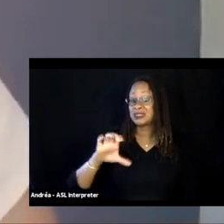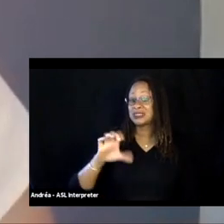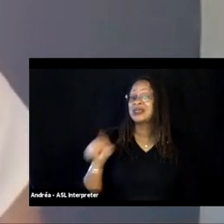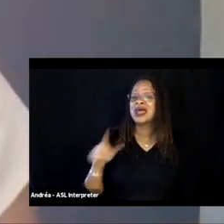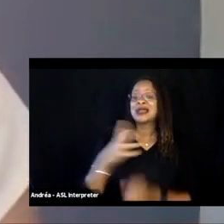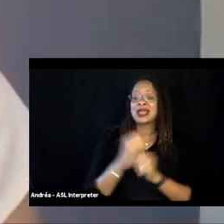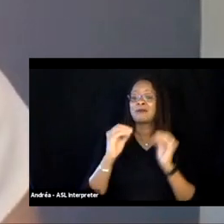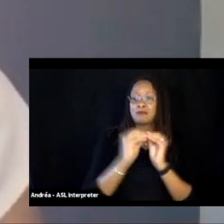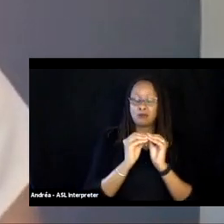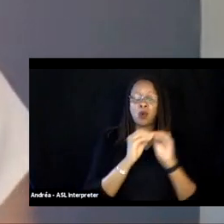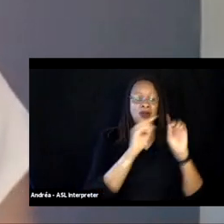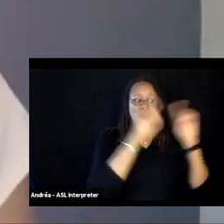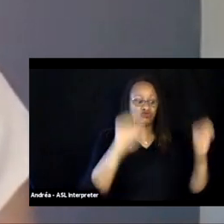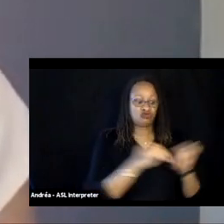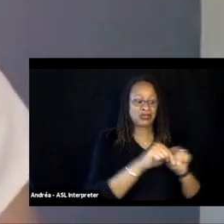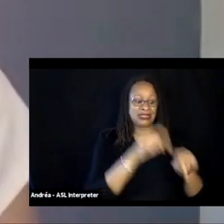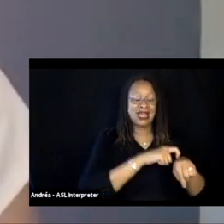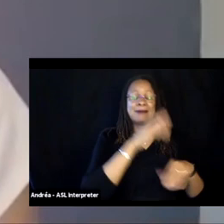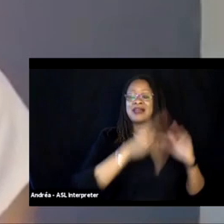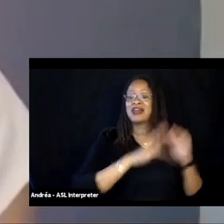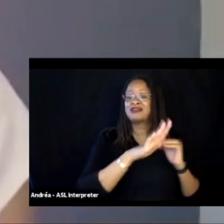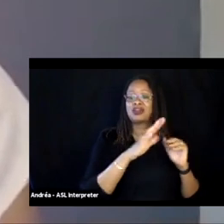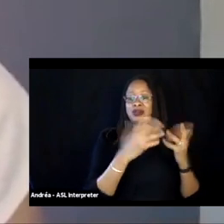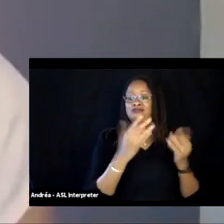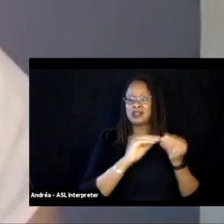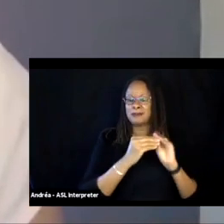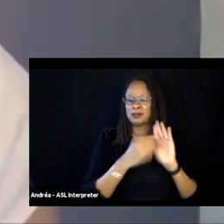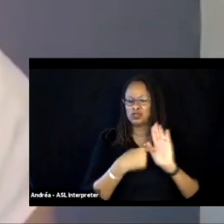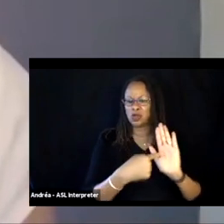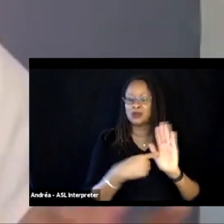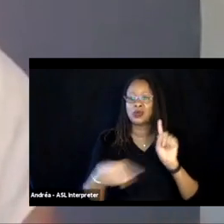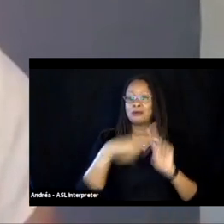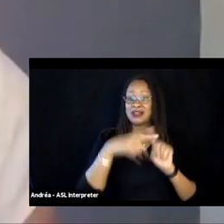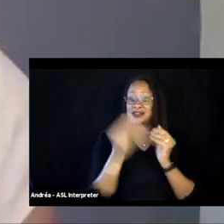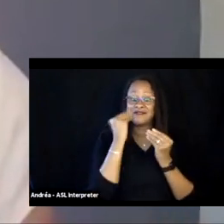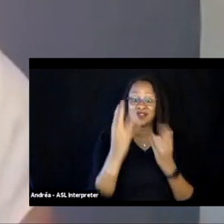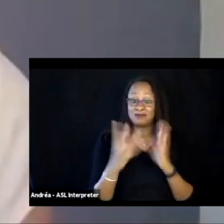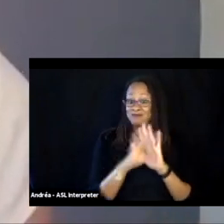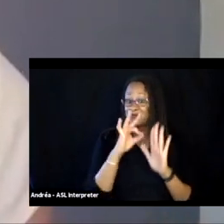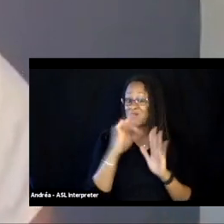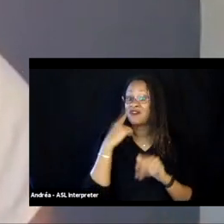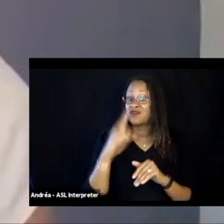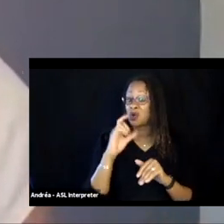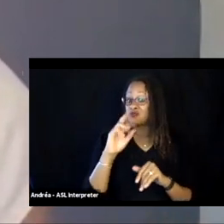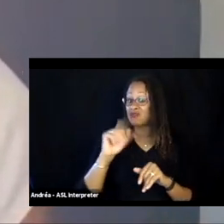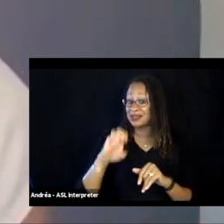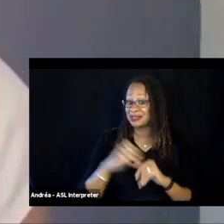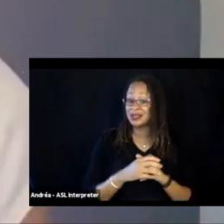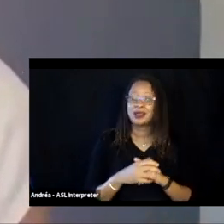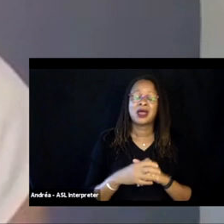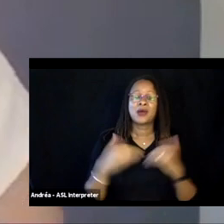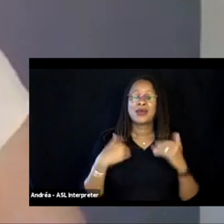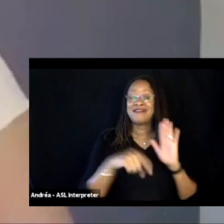their numbers would indicate. So some positive findings there for race. But when it comes to race, we also have some